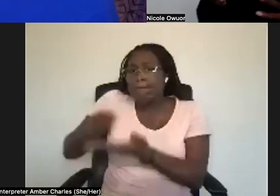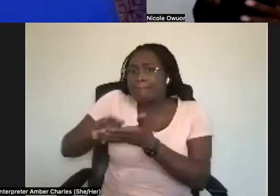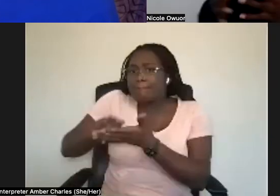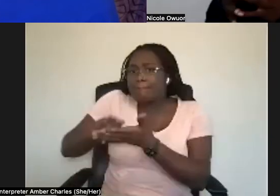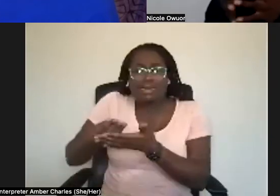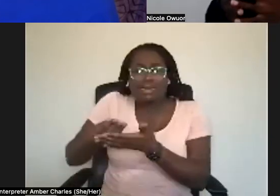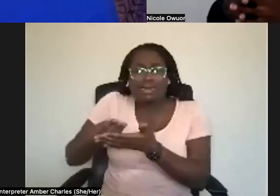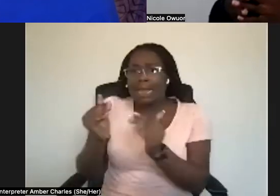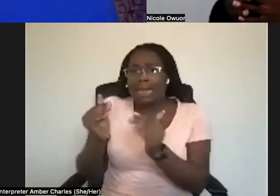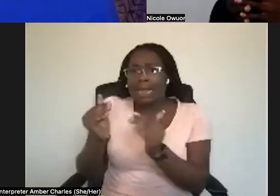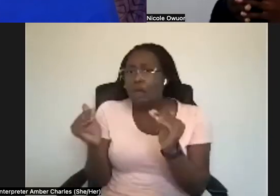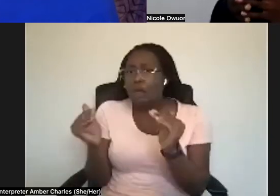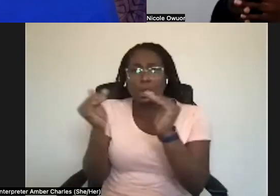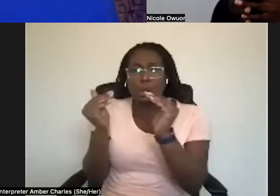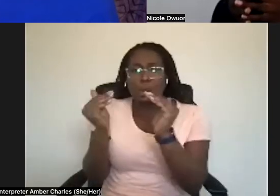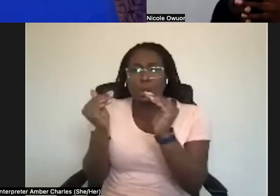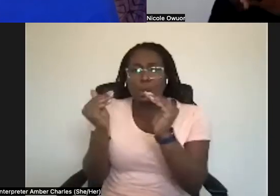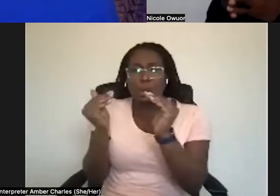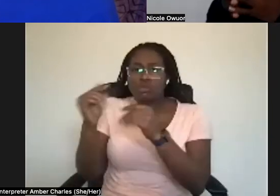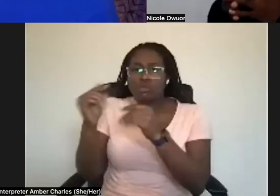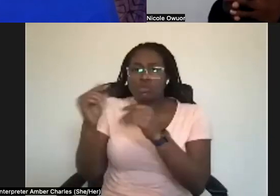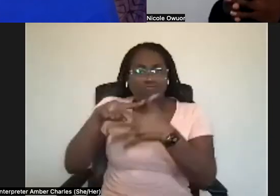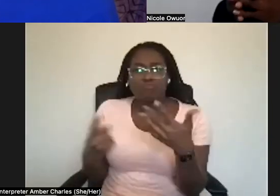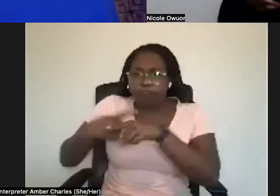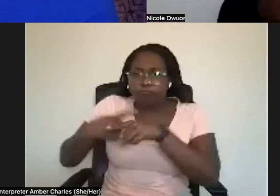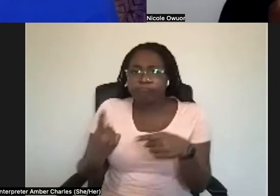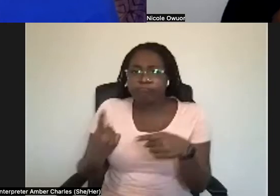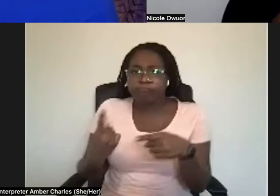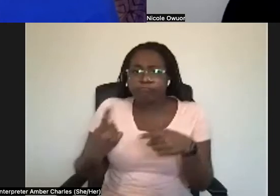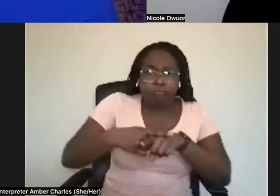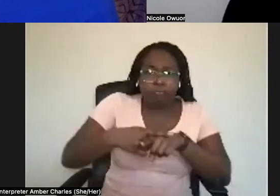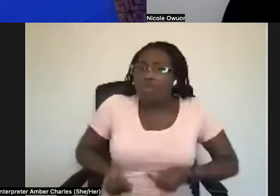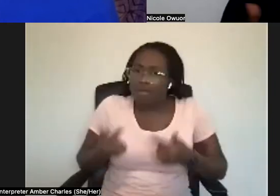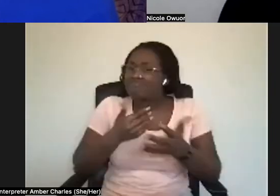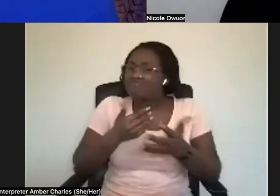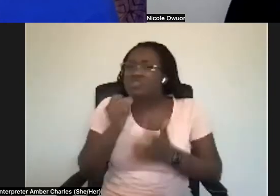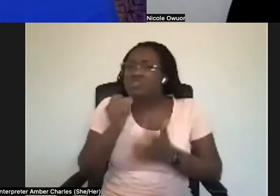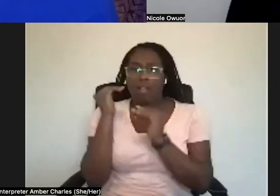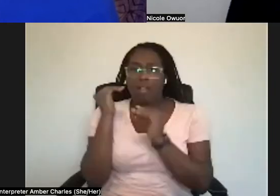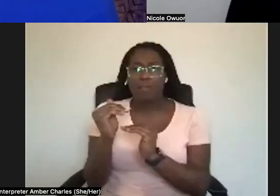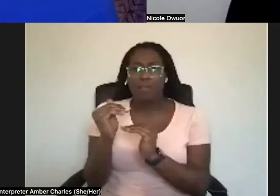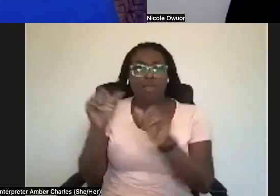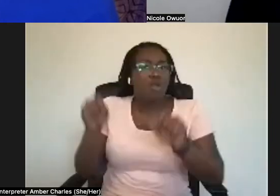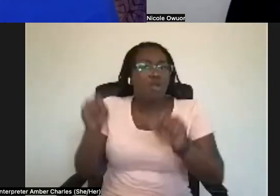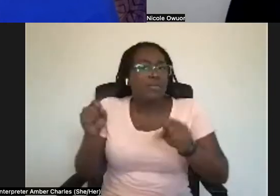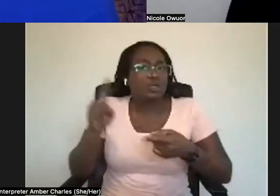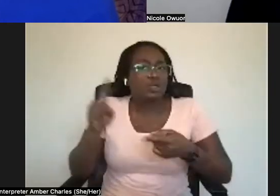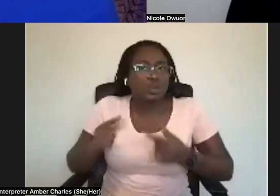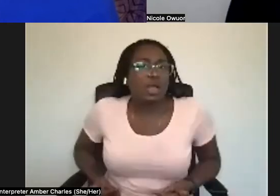these other intersections of your life. They don't limit your ability to live your life